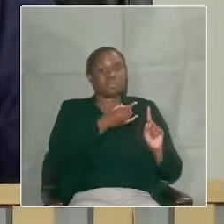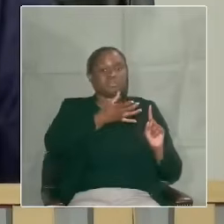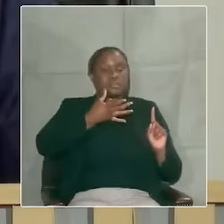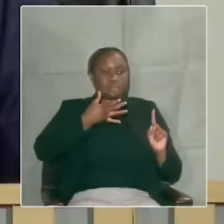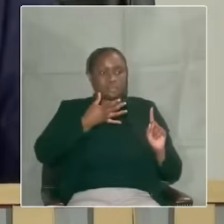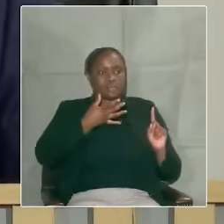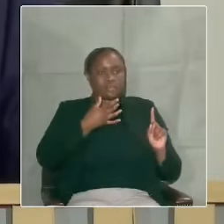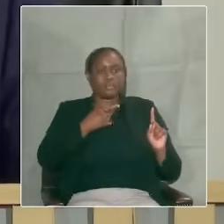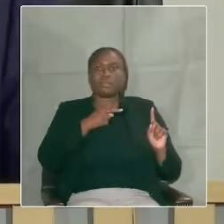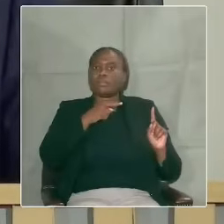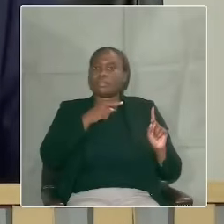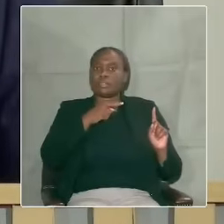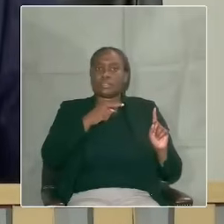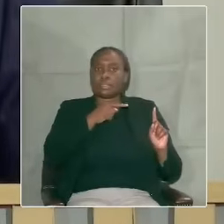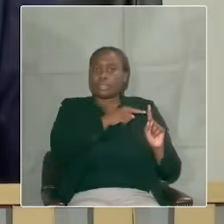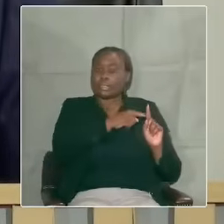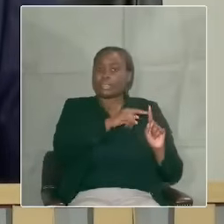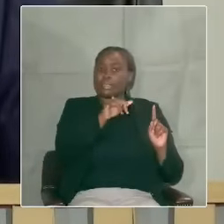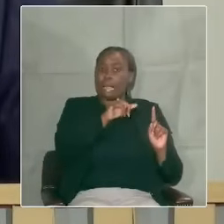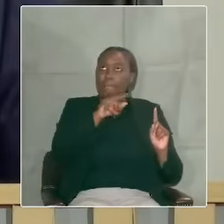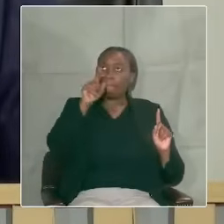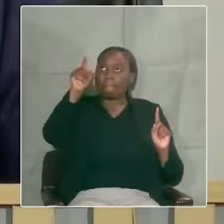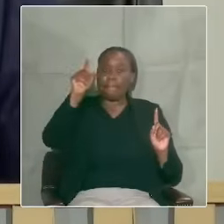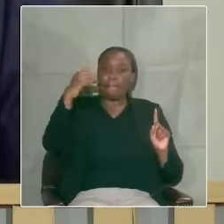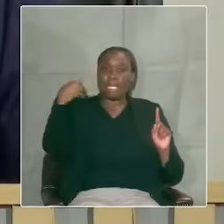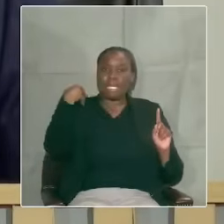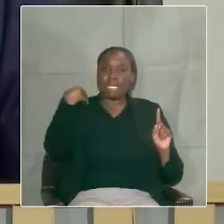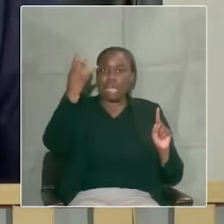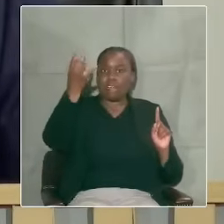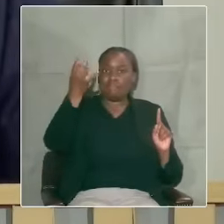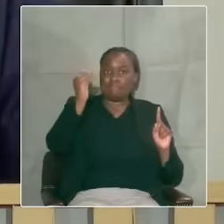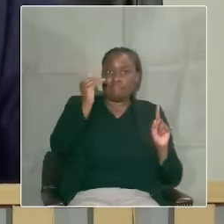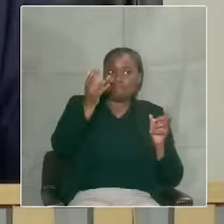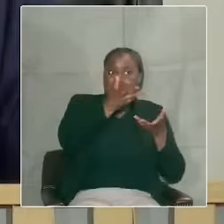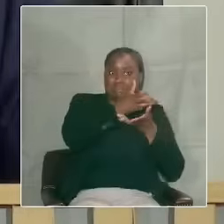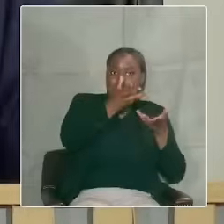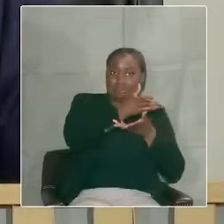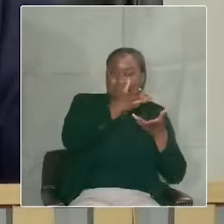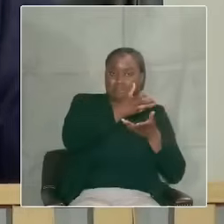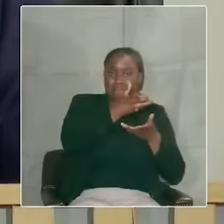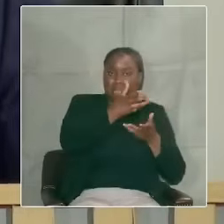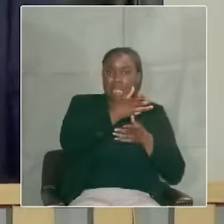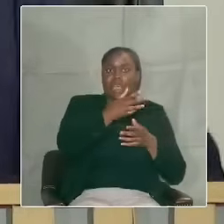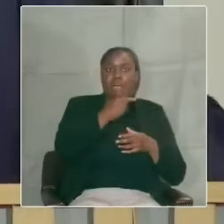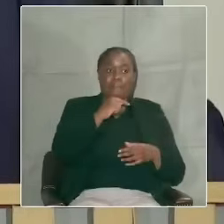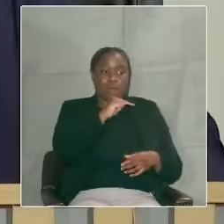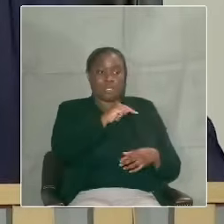been engaged in the possible dissolution of the PKTT.